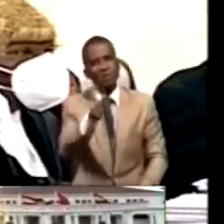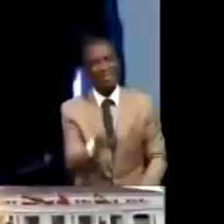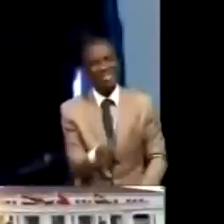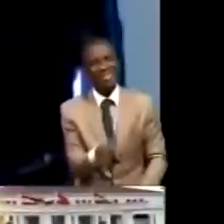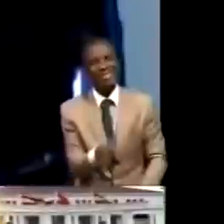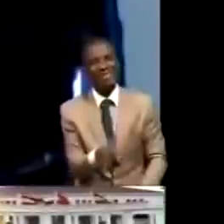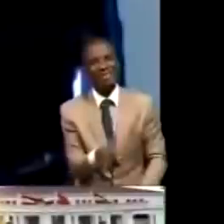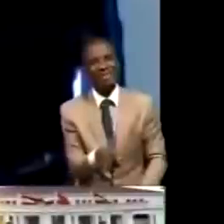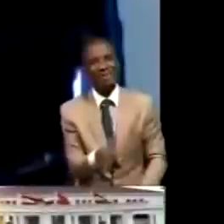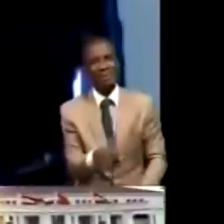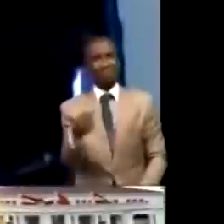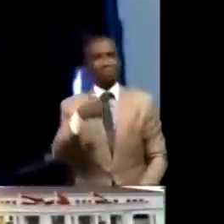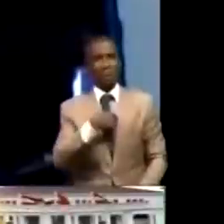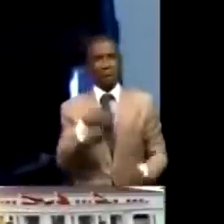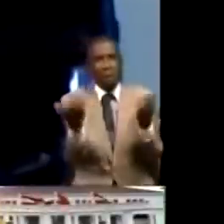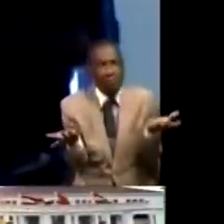My who?